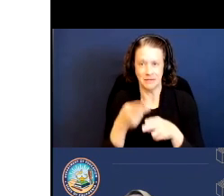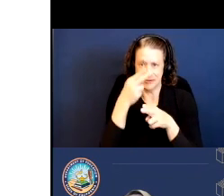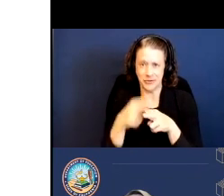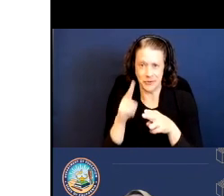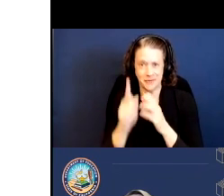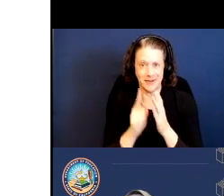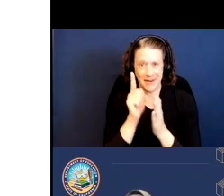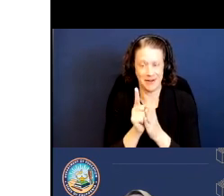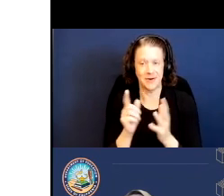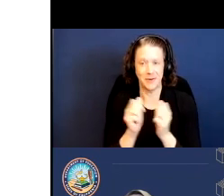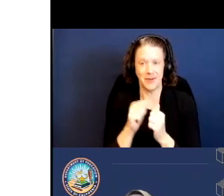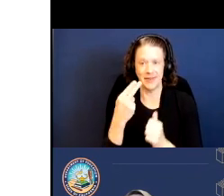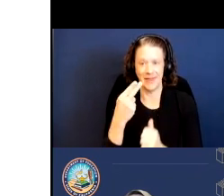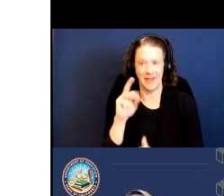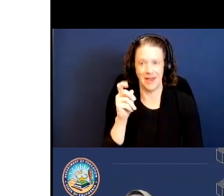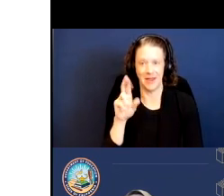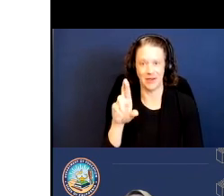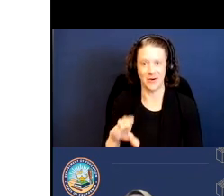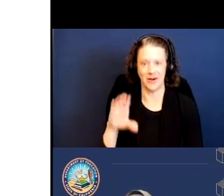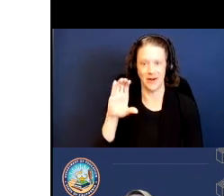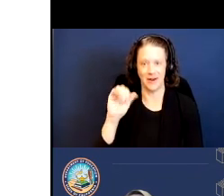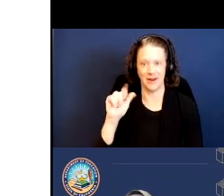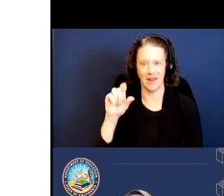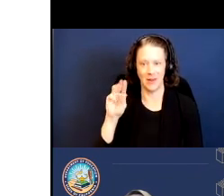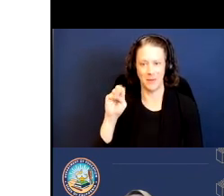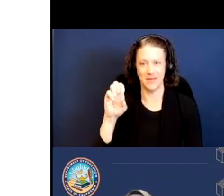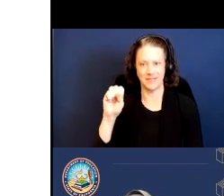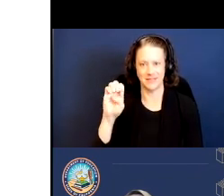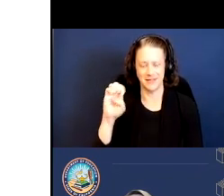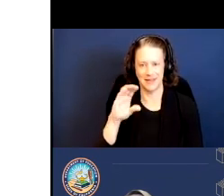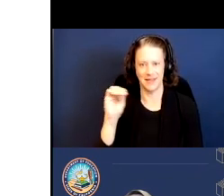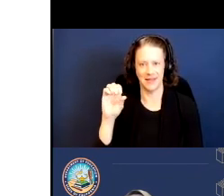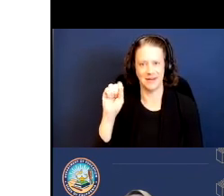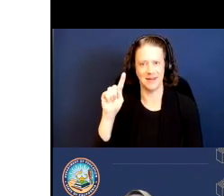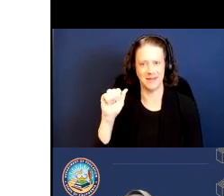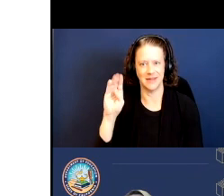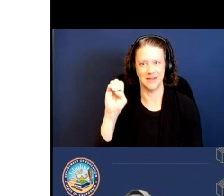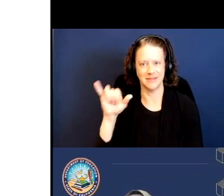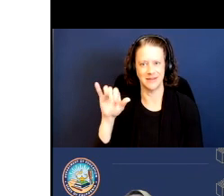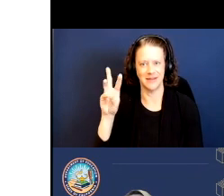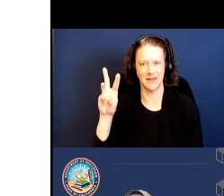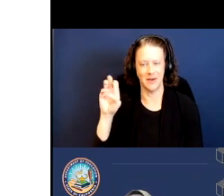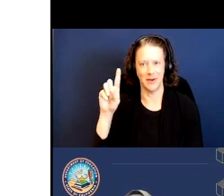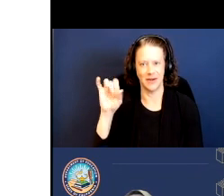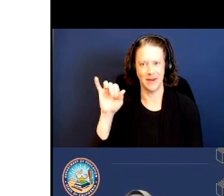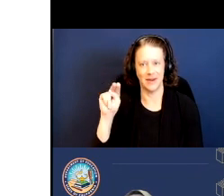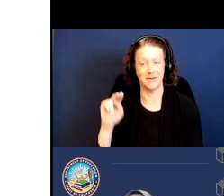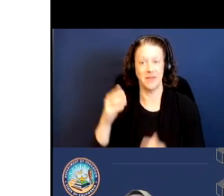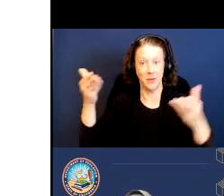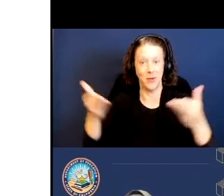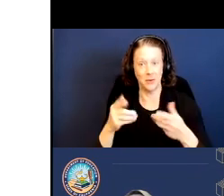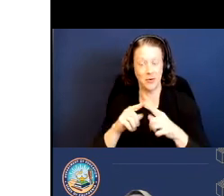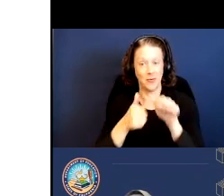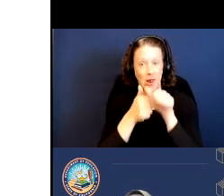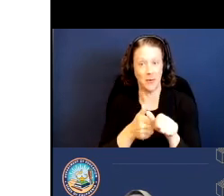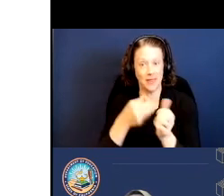with Heather Calomese and Stacey Wedin. So welcome to Following the Funding for 2021